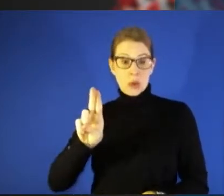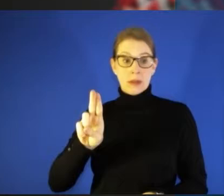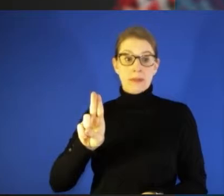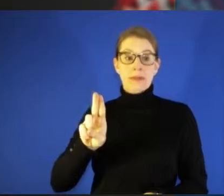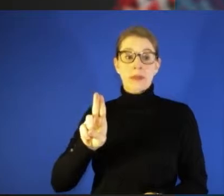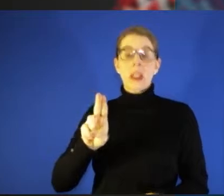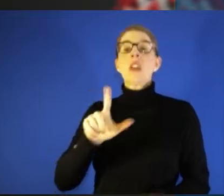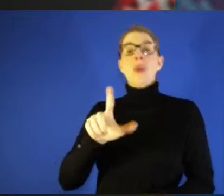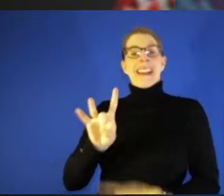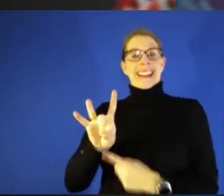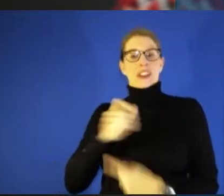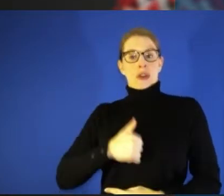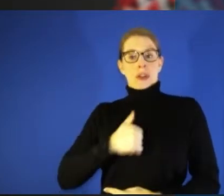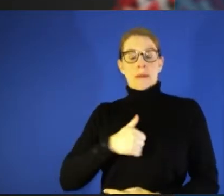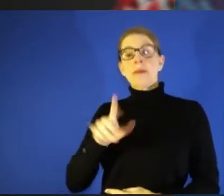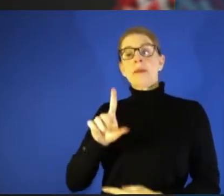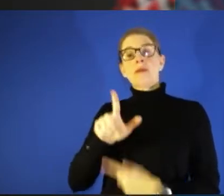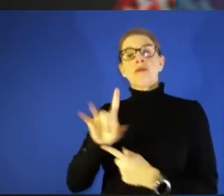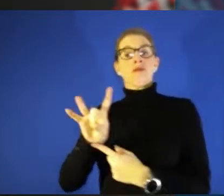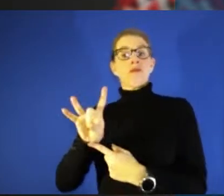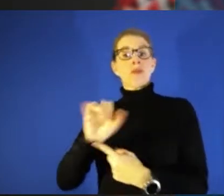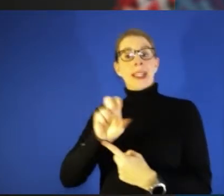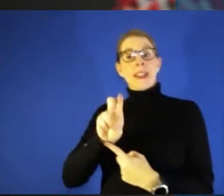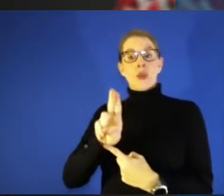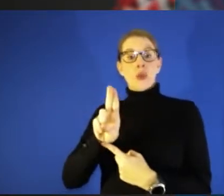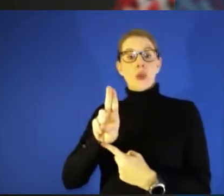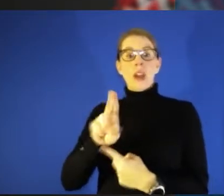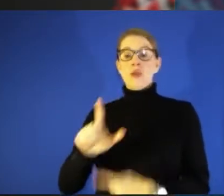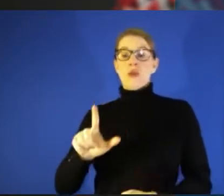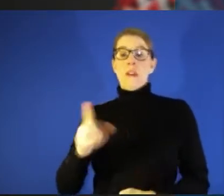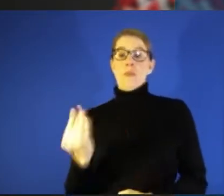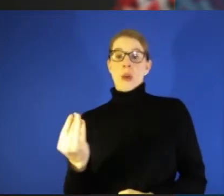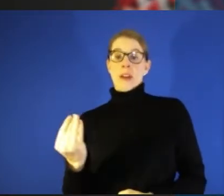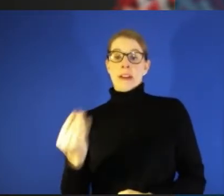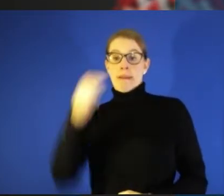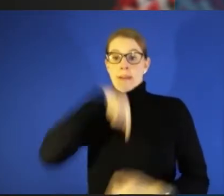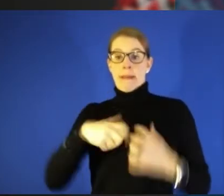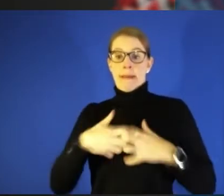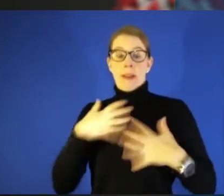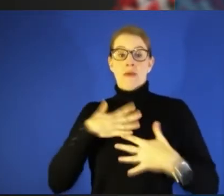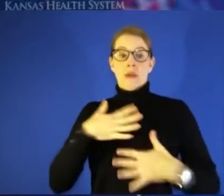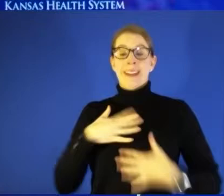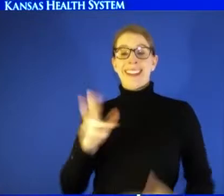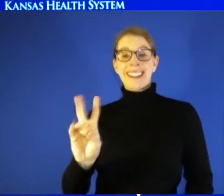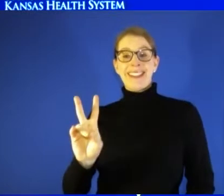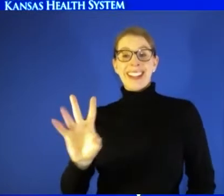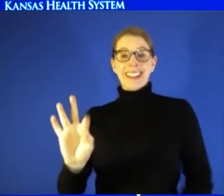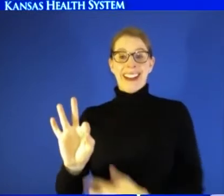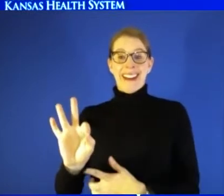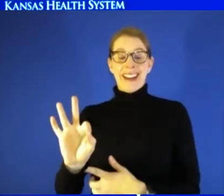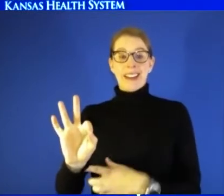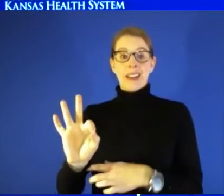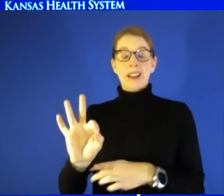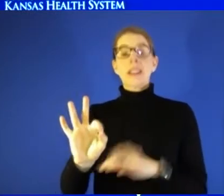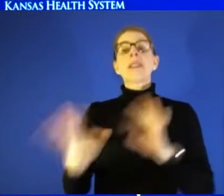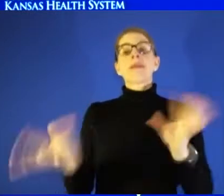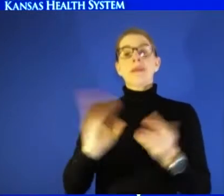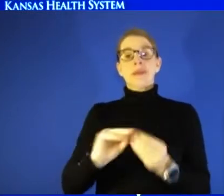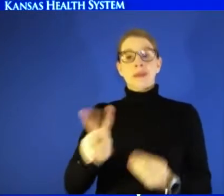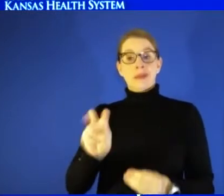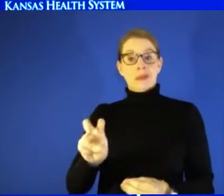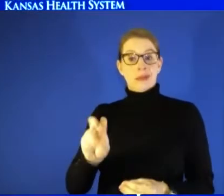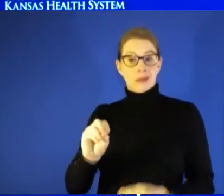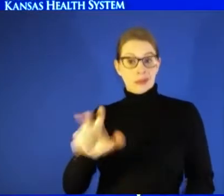28 in the ICU and 14 on the ventilator. Still 79 in that recovery period, so a total of